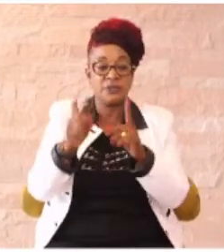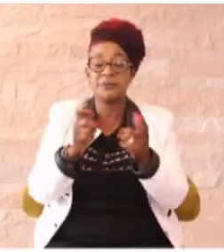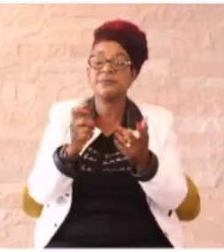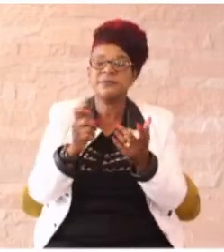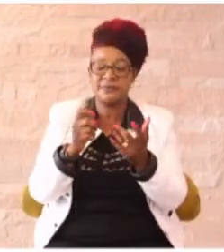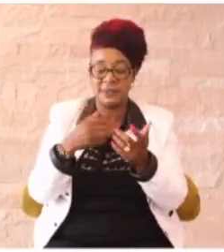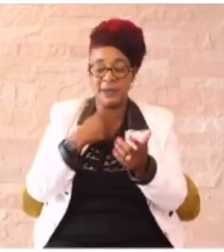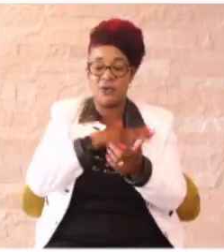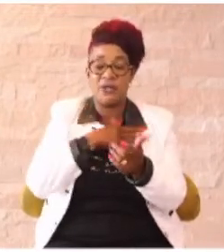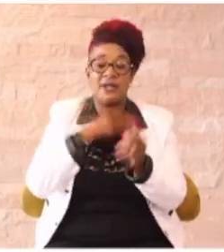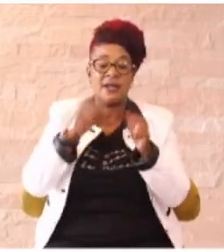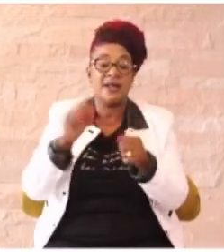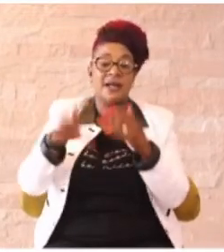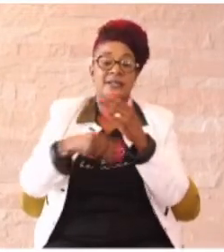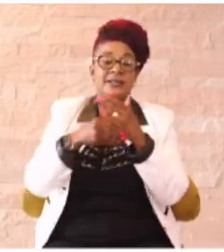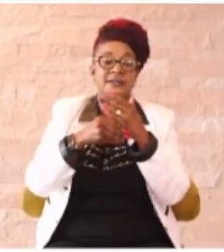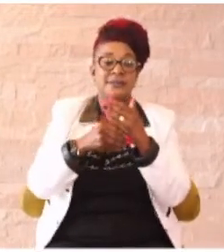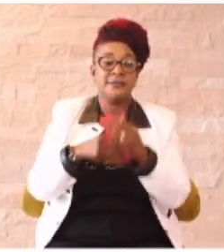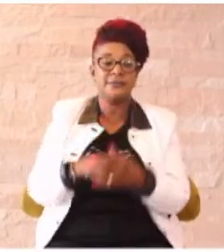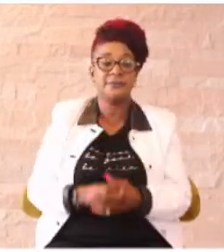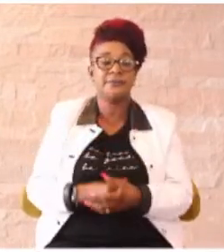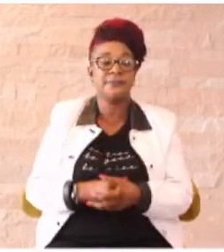reflect.